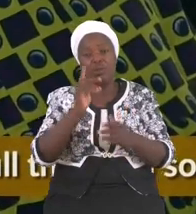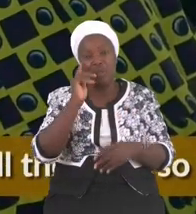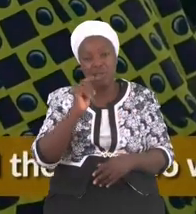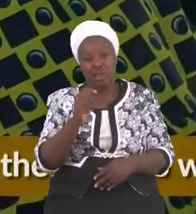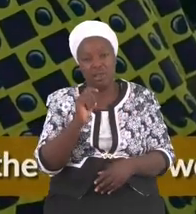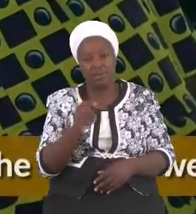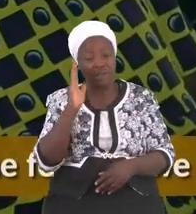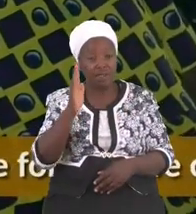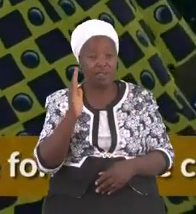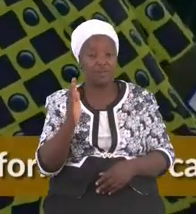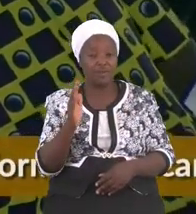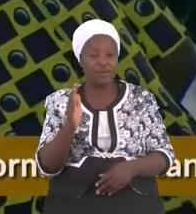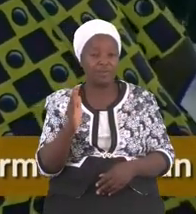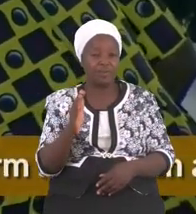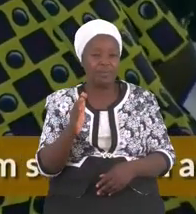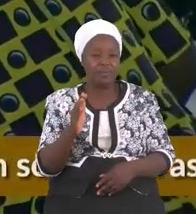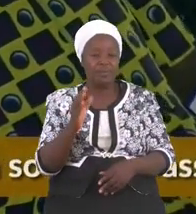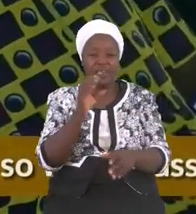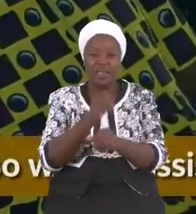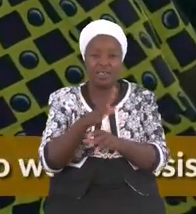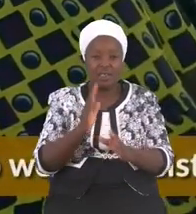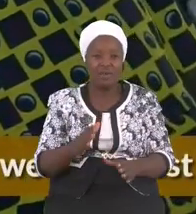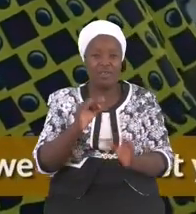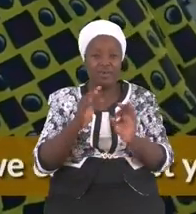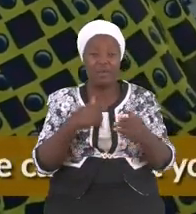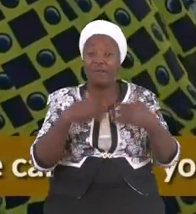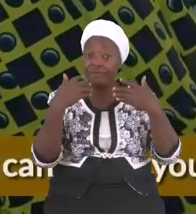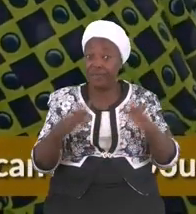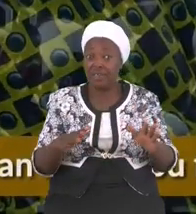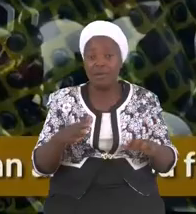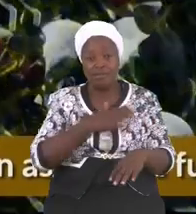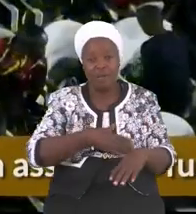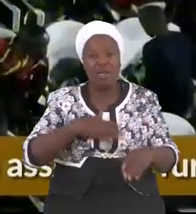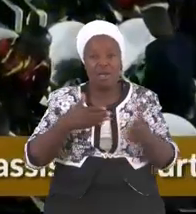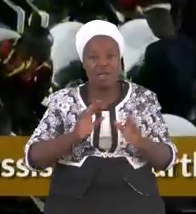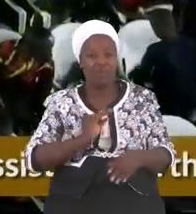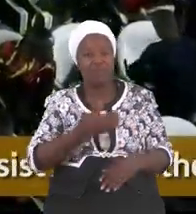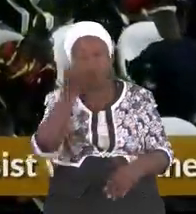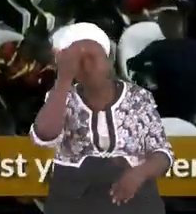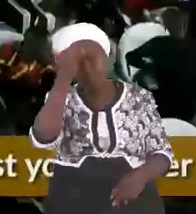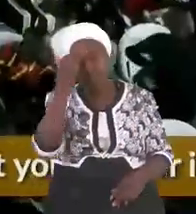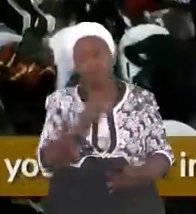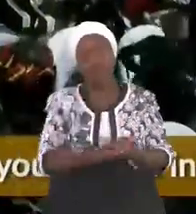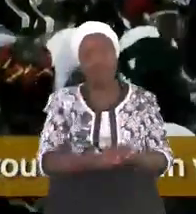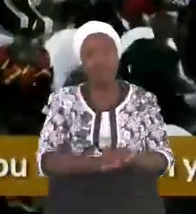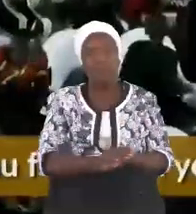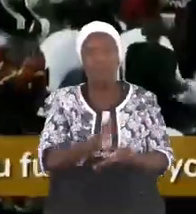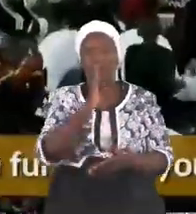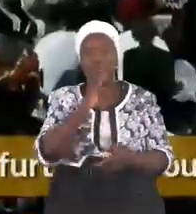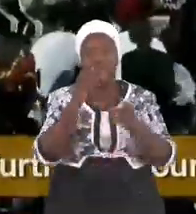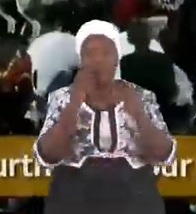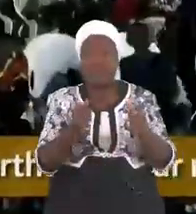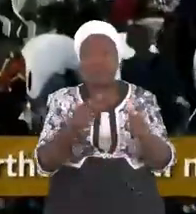Counselors, if you are done, please wave at us. Be fast about that